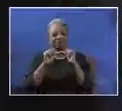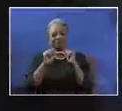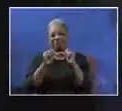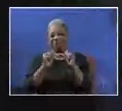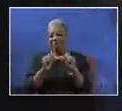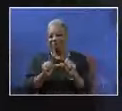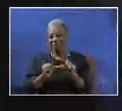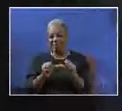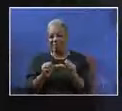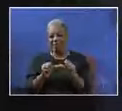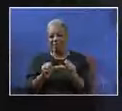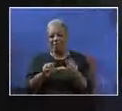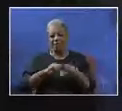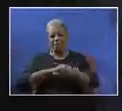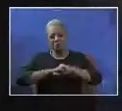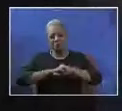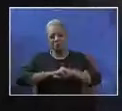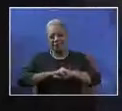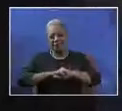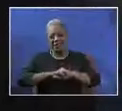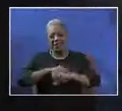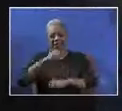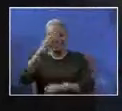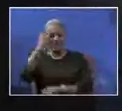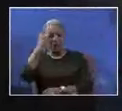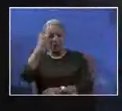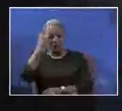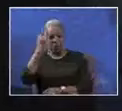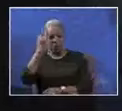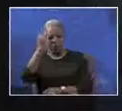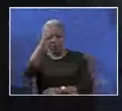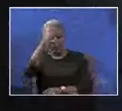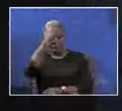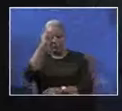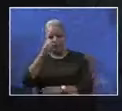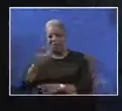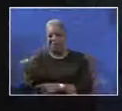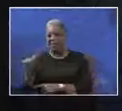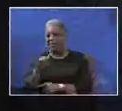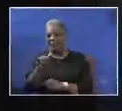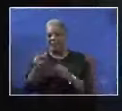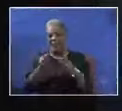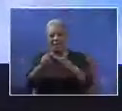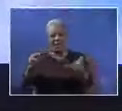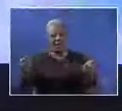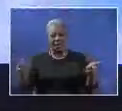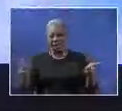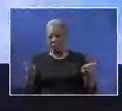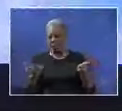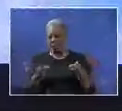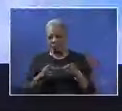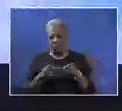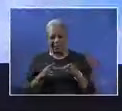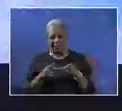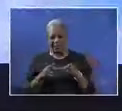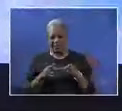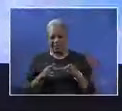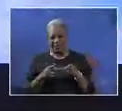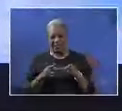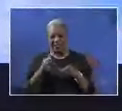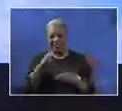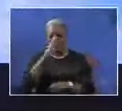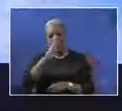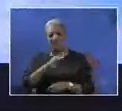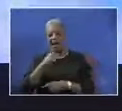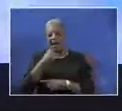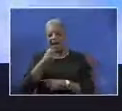he kept on holding his hand? Because at this same place, watch this, he says, I'm going to hold Isaac, I'm going to give you some grace. I'm going to,